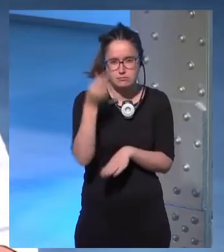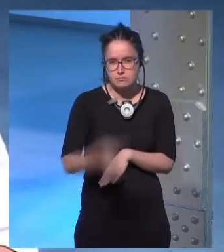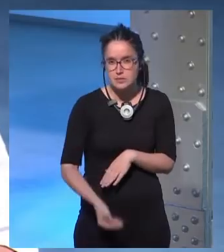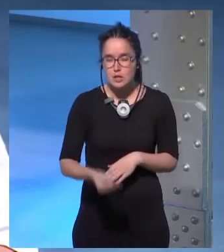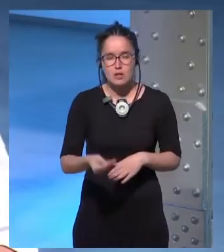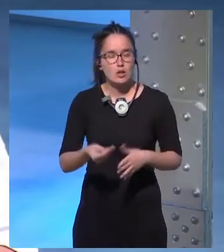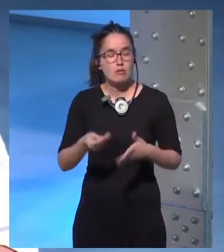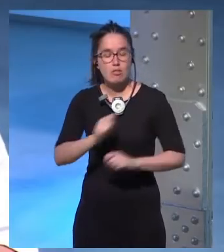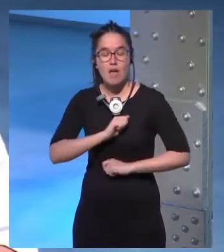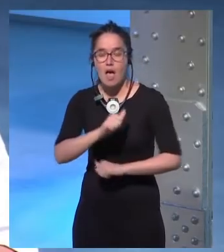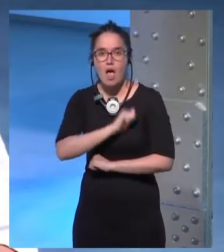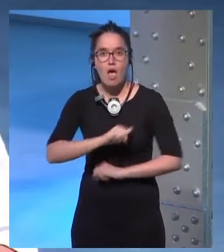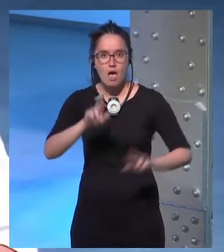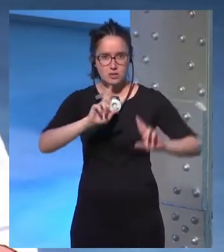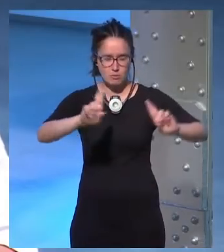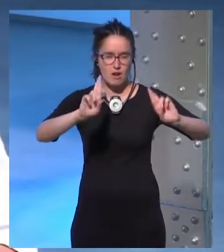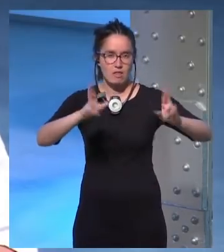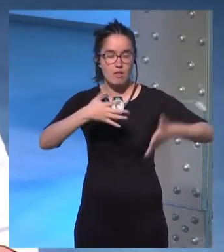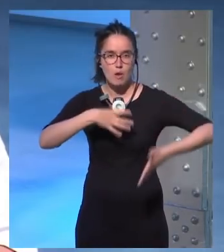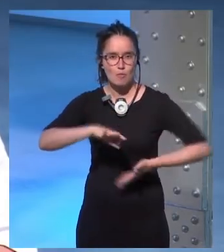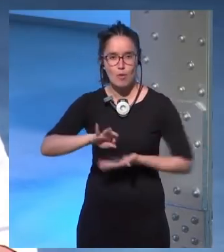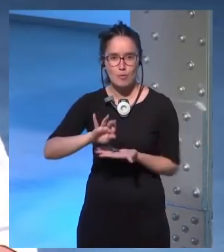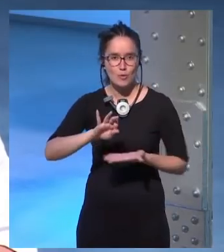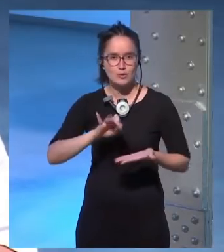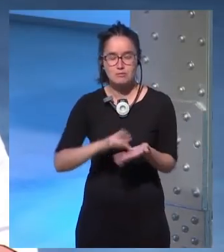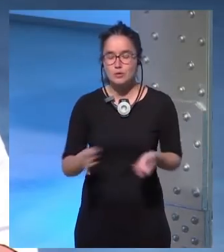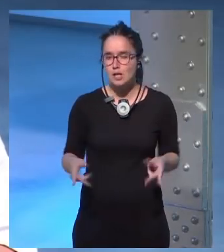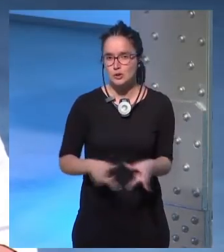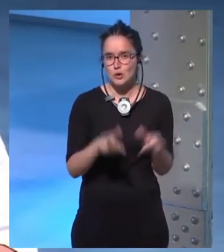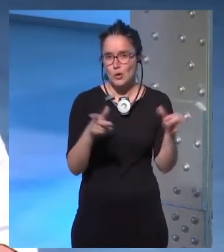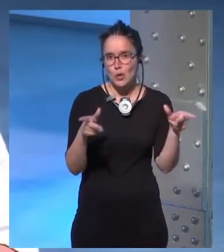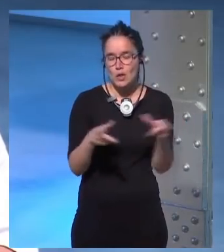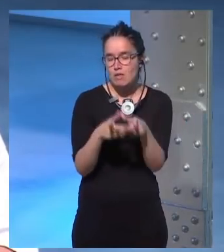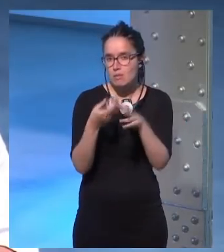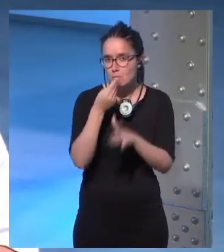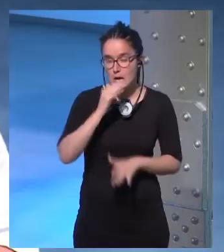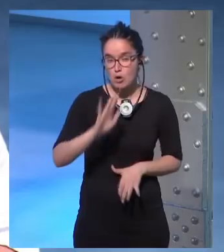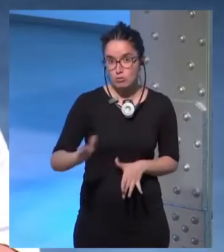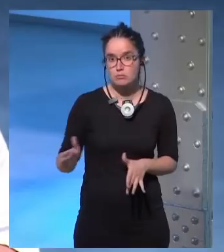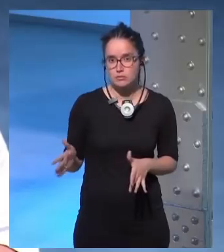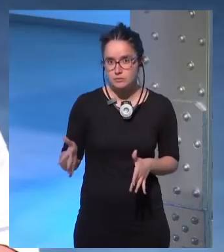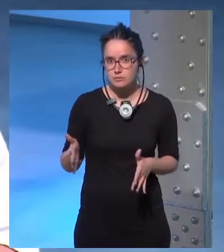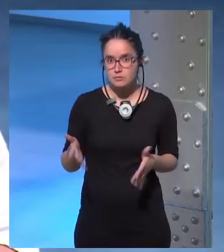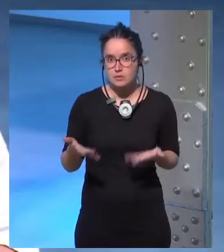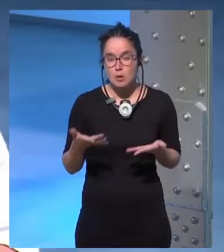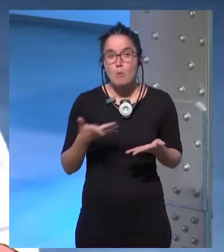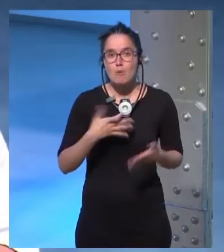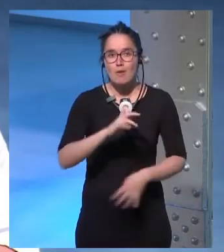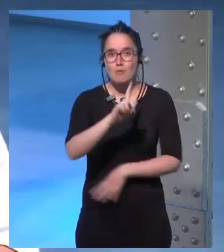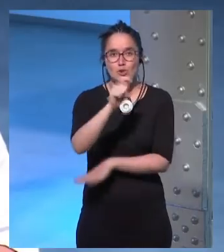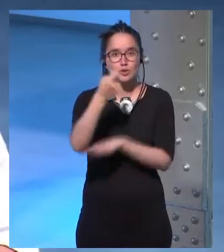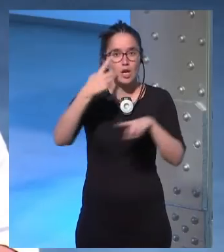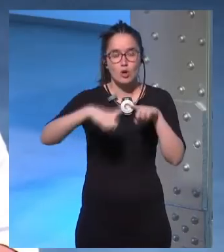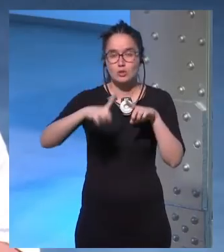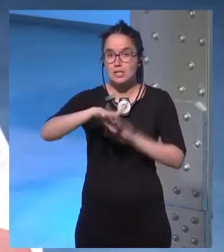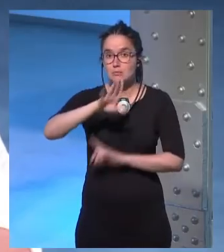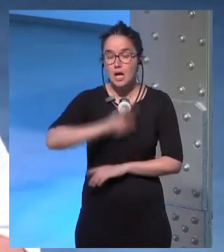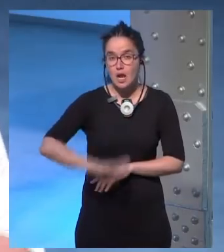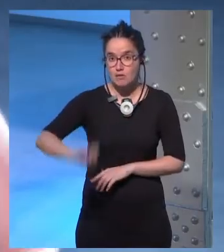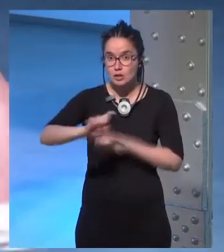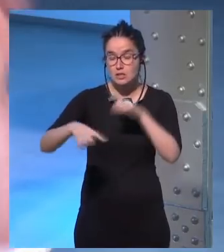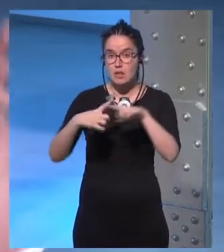that we could all actually come together and do something absolutely extraordinary and take care of each other while we do it. So that to me, and especially